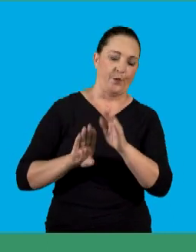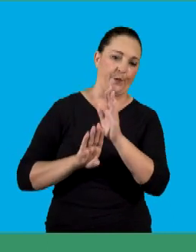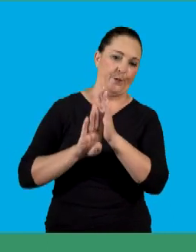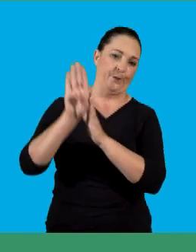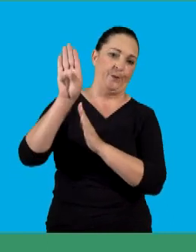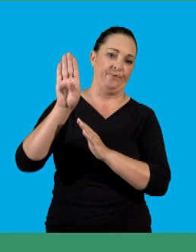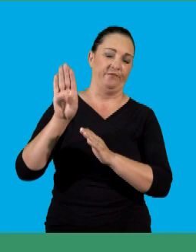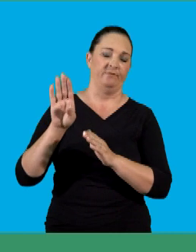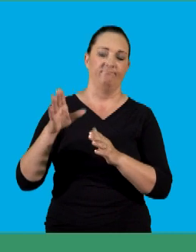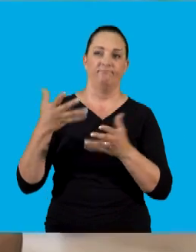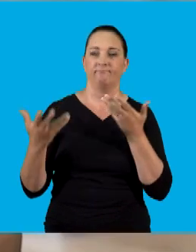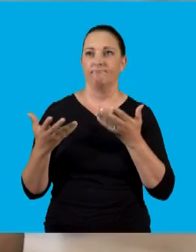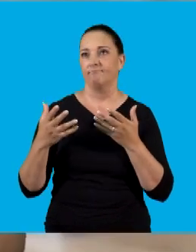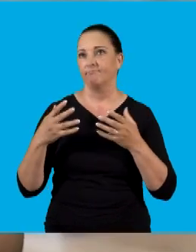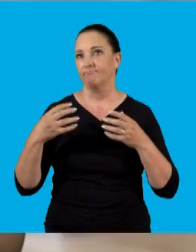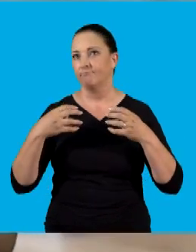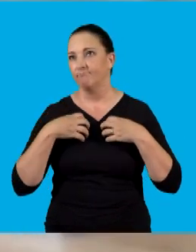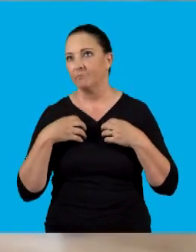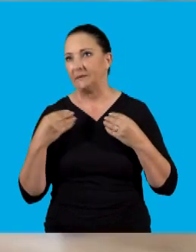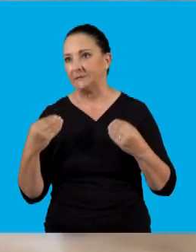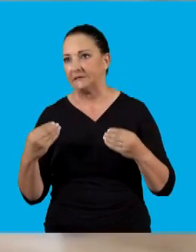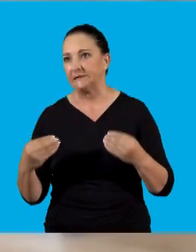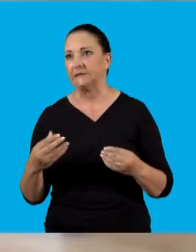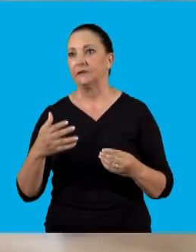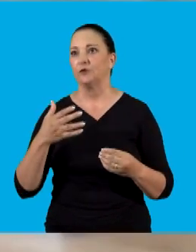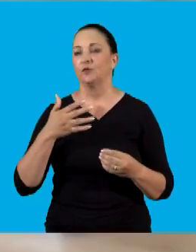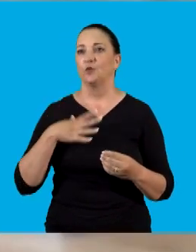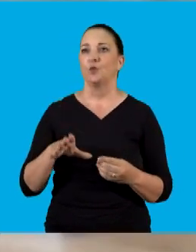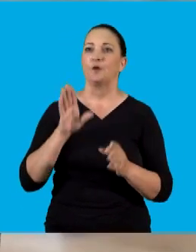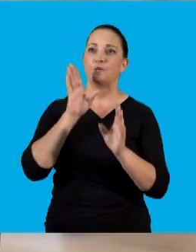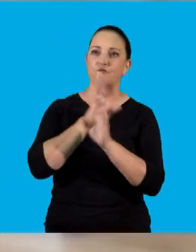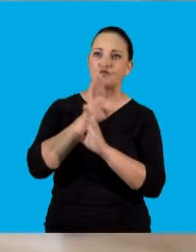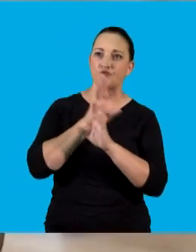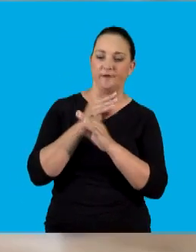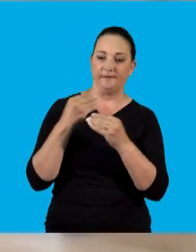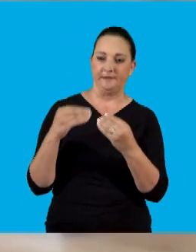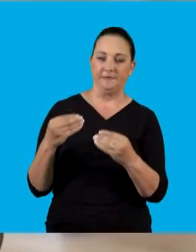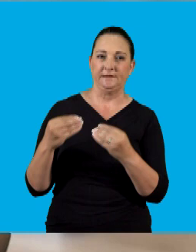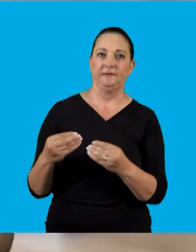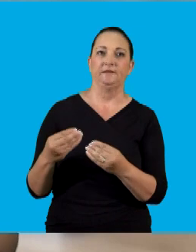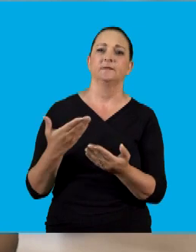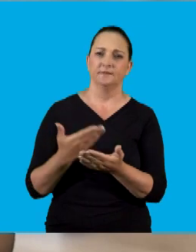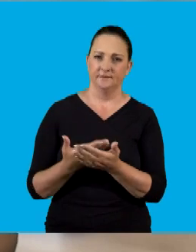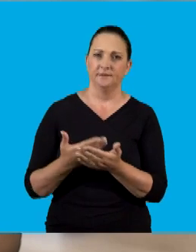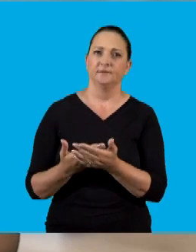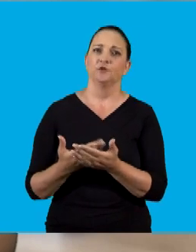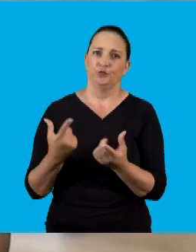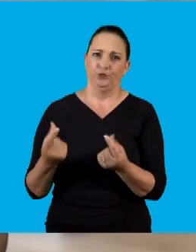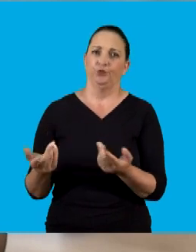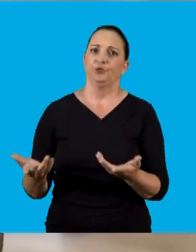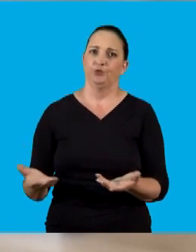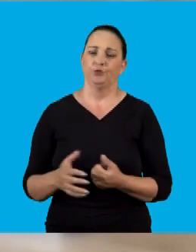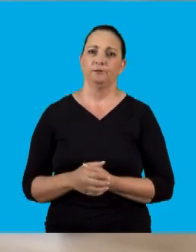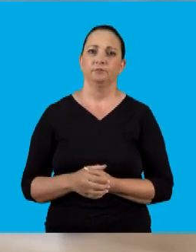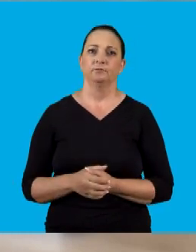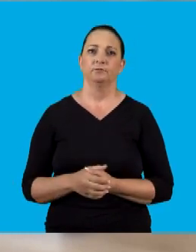want to start your own business, register your own business, let your business be a privately owned entity, then you have an opportunity to do